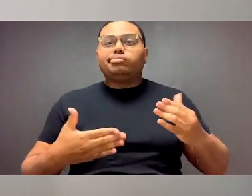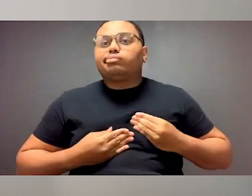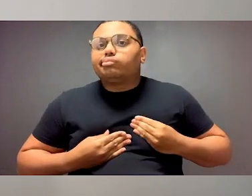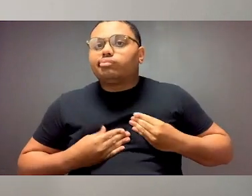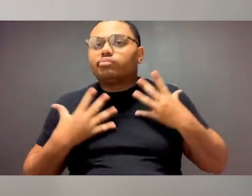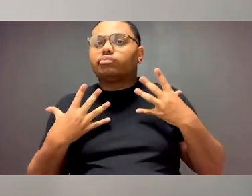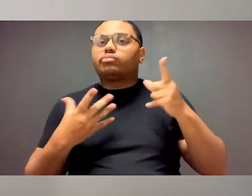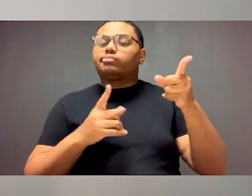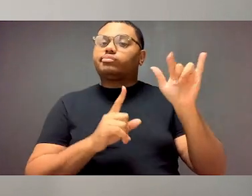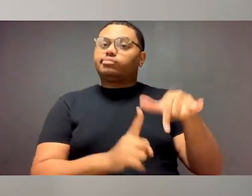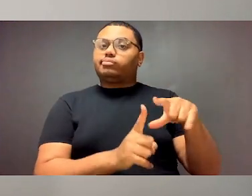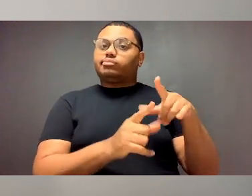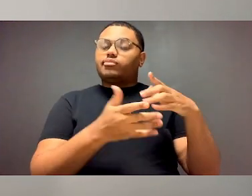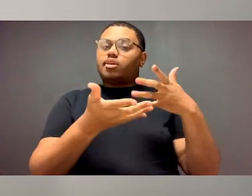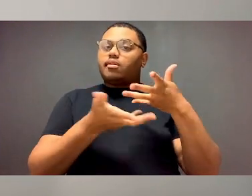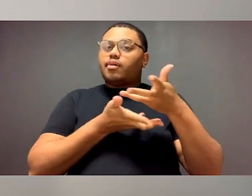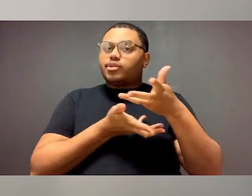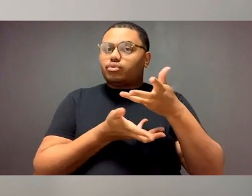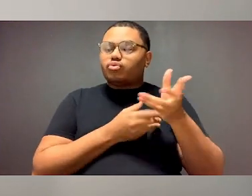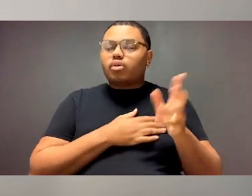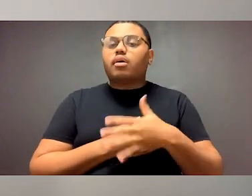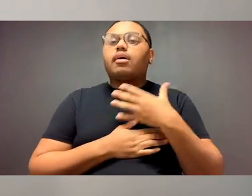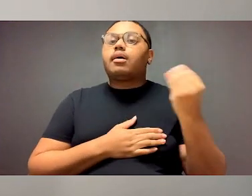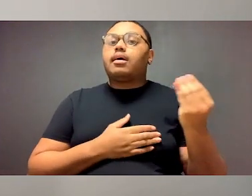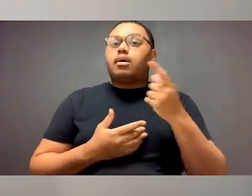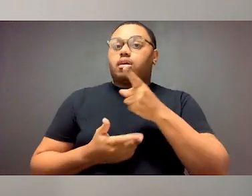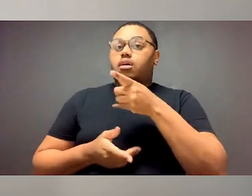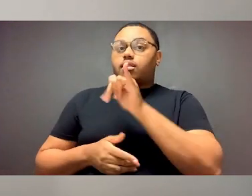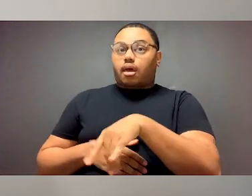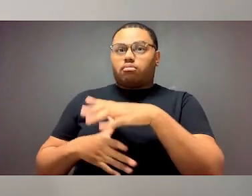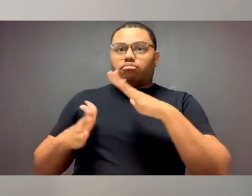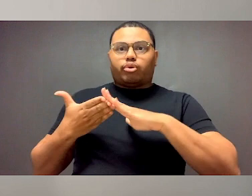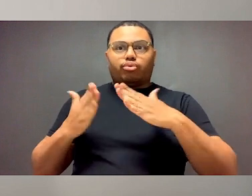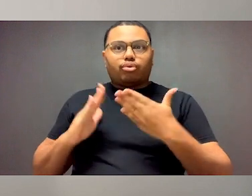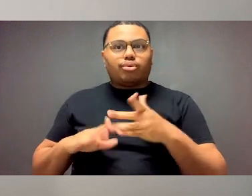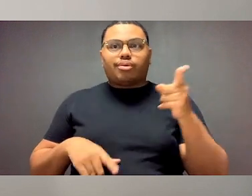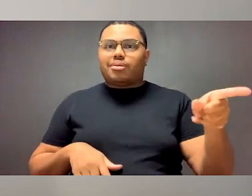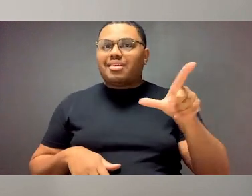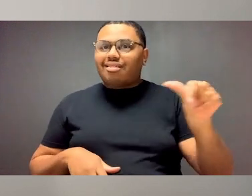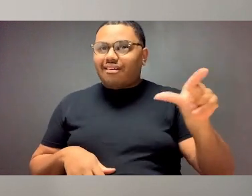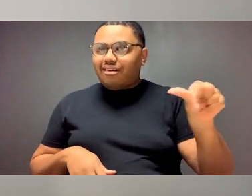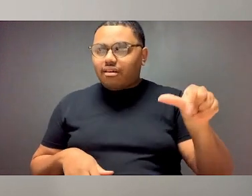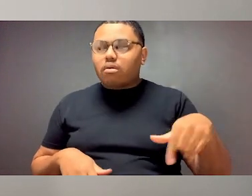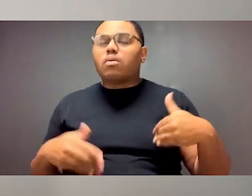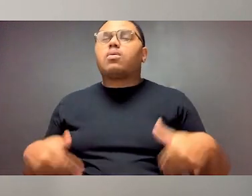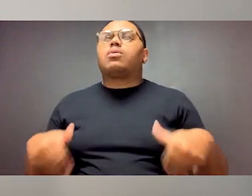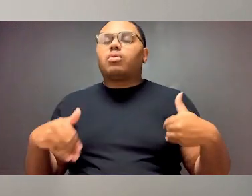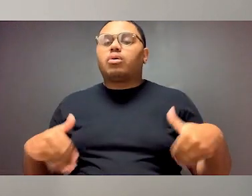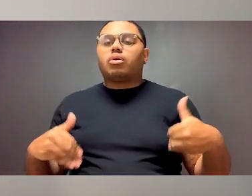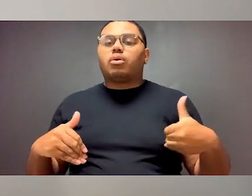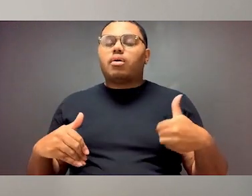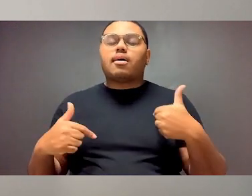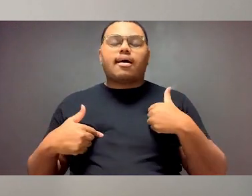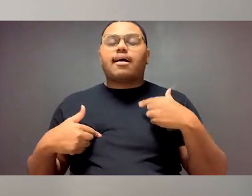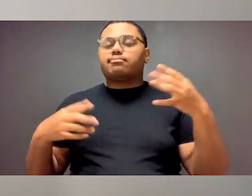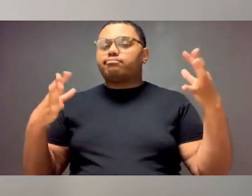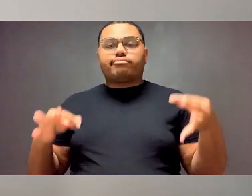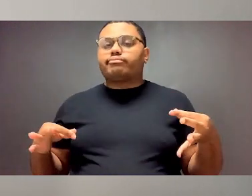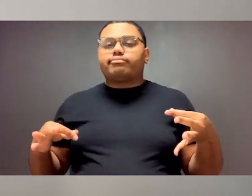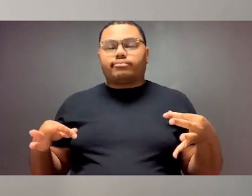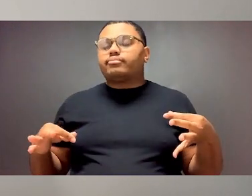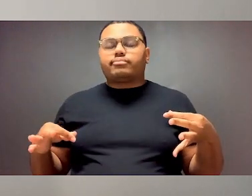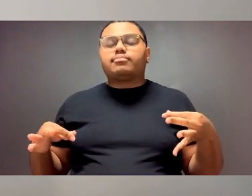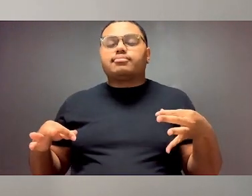and by the community there in Los Angeles that I decided that I wanted